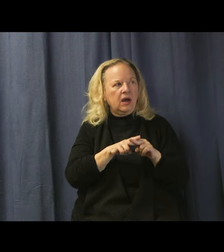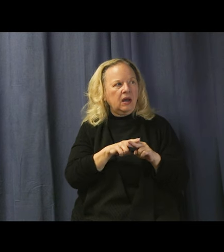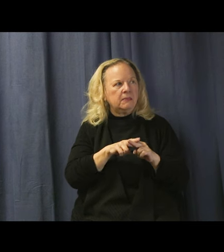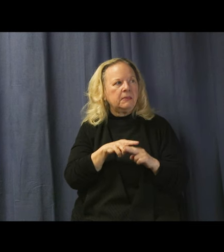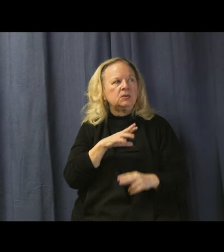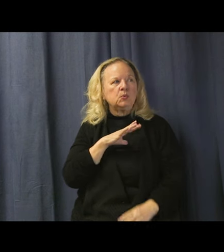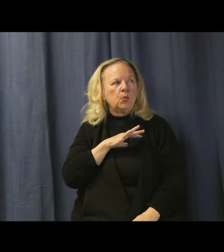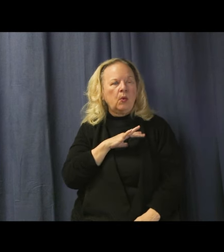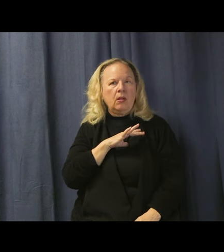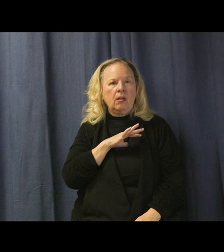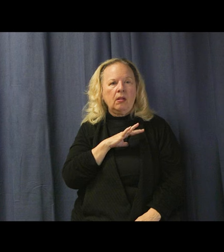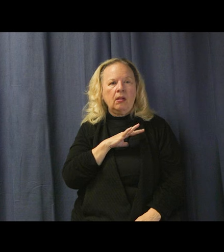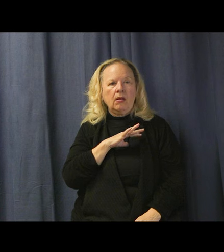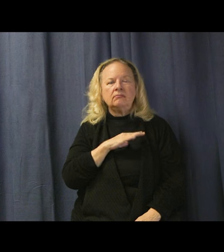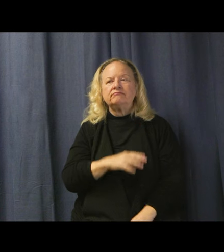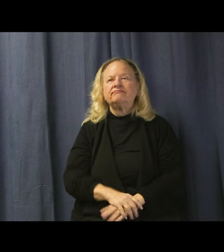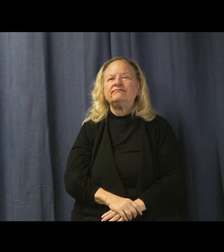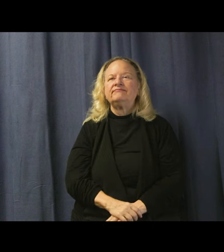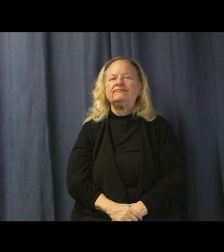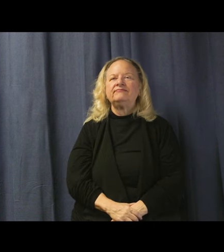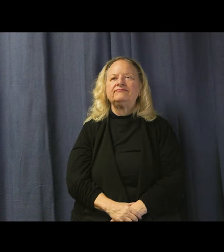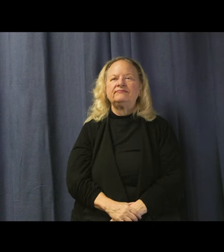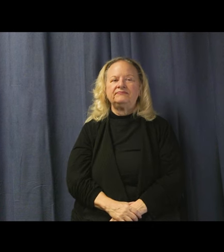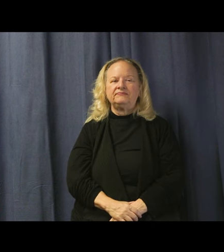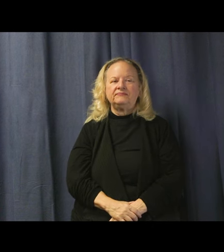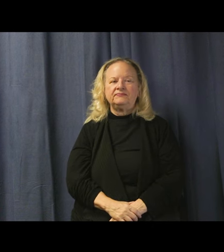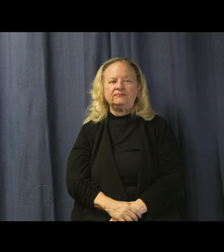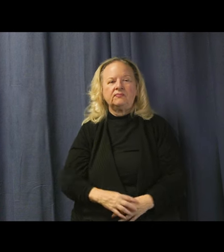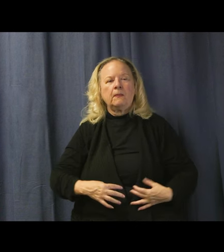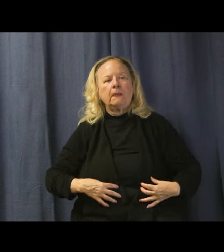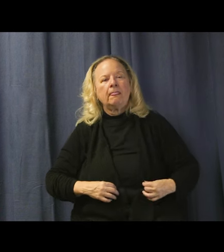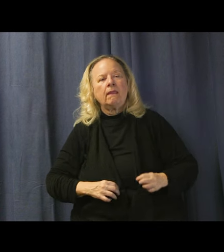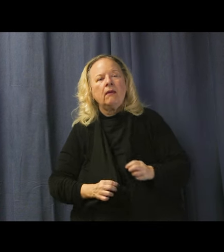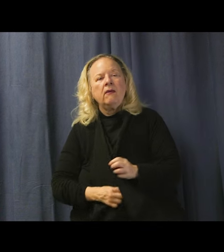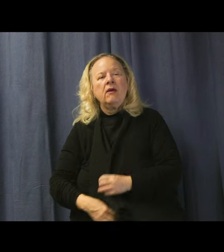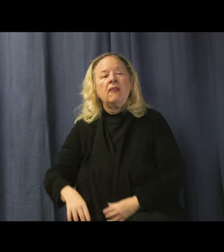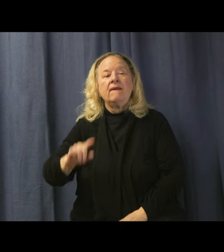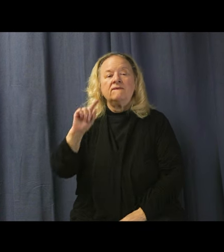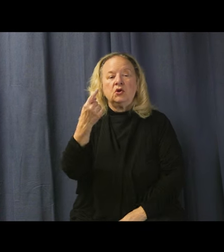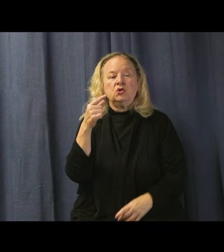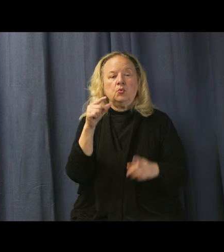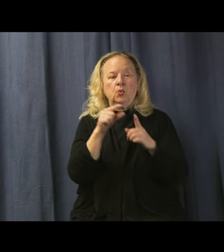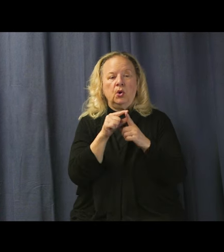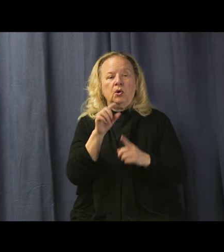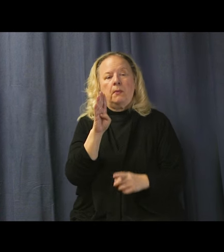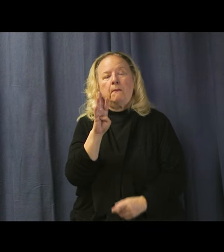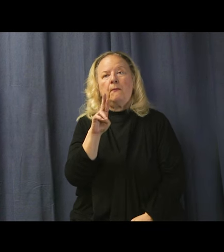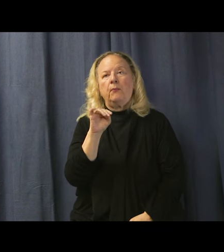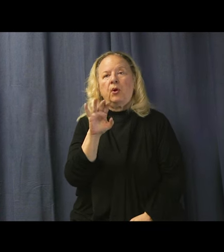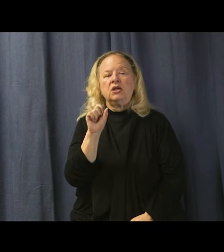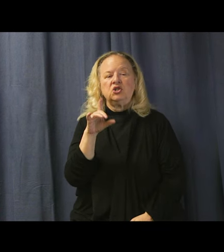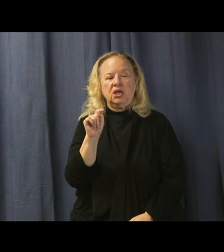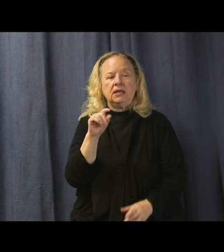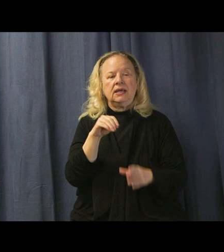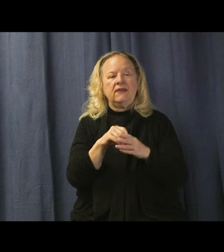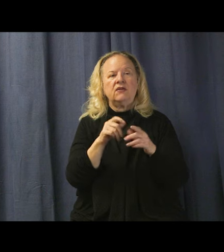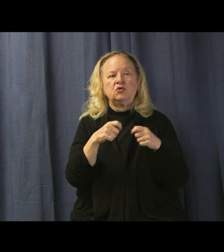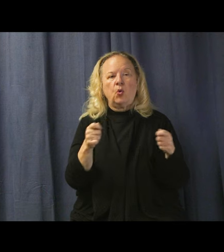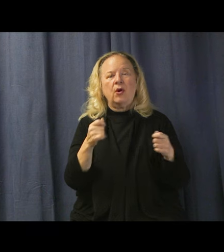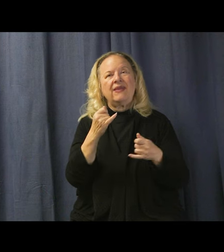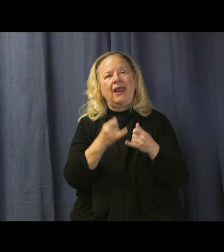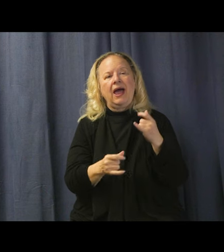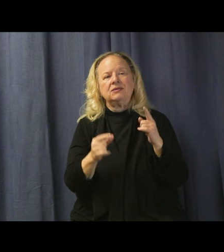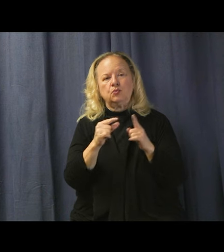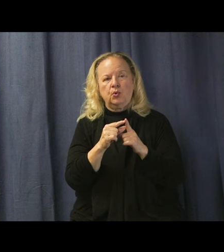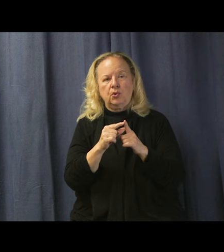cool? Now, we know the first word in the Bible is Bereshit in the Torah. What's the last word of